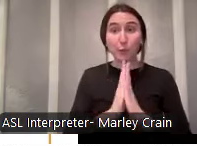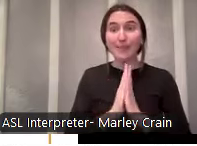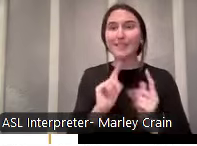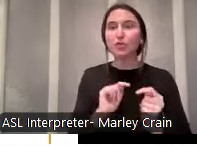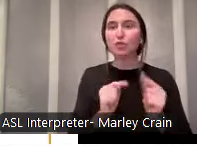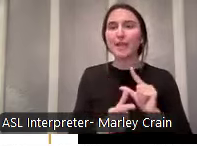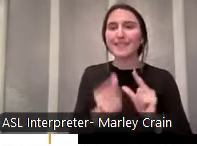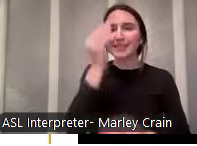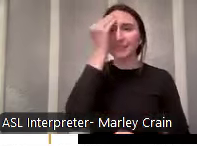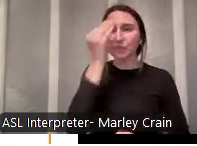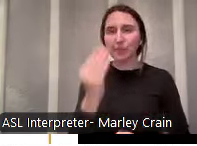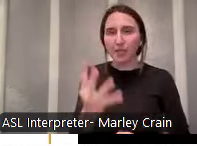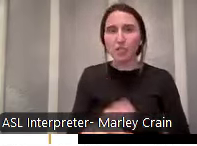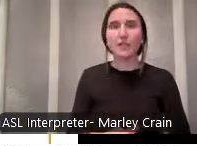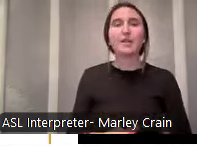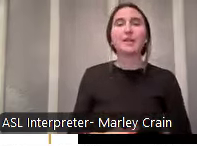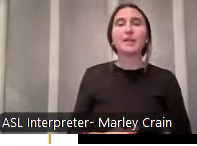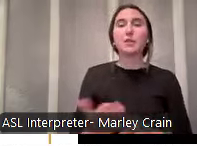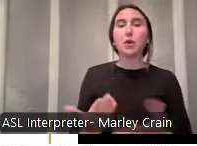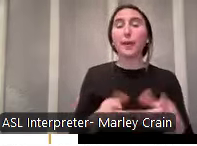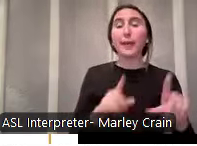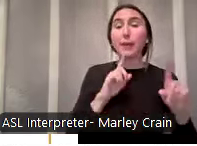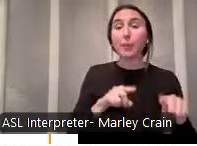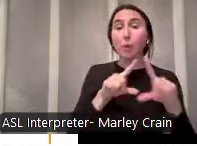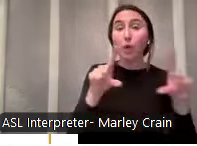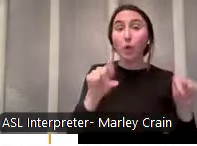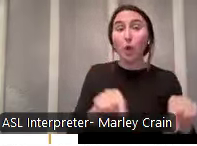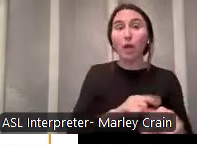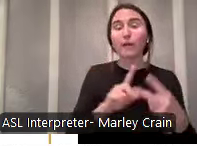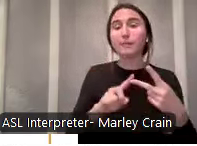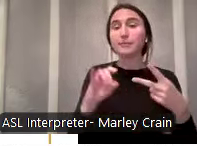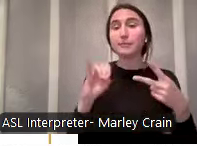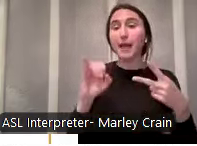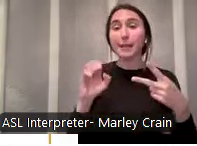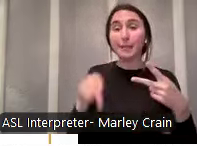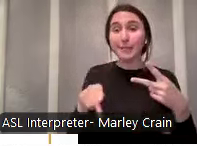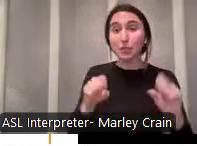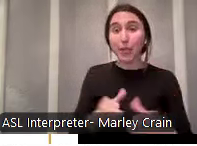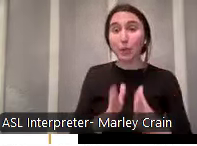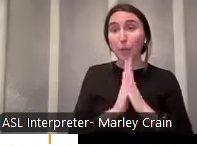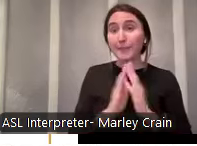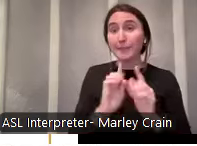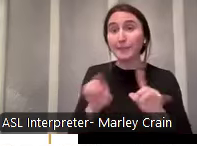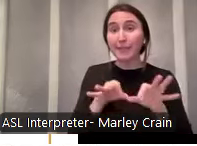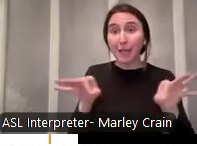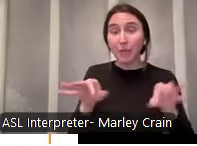right to interpretation services and professional interpretation services, like we have Marley